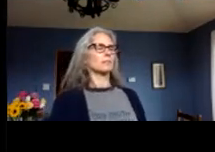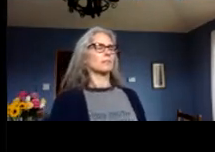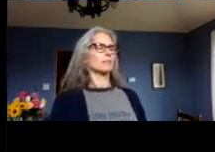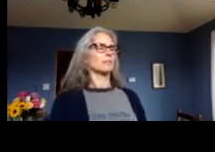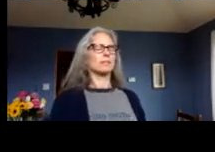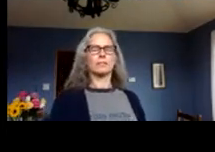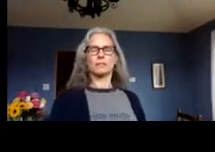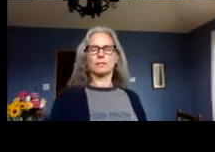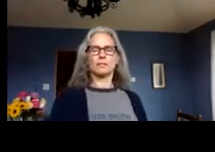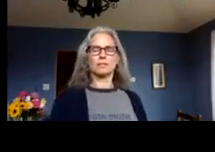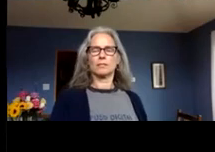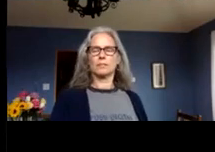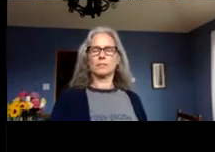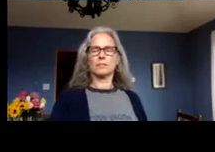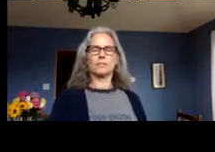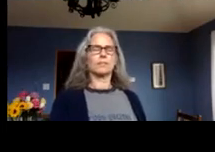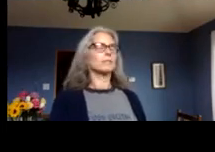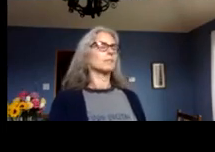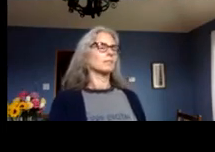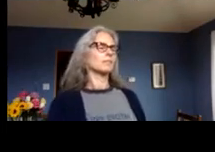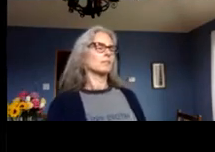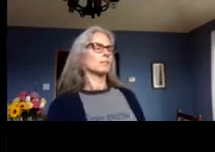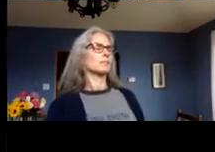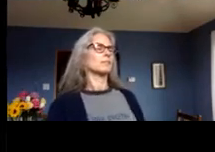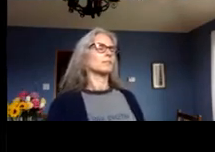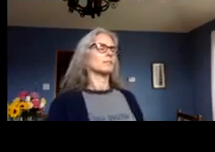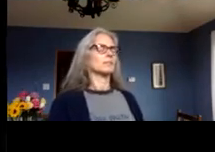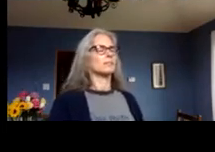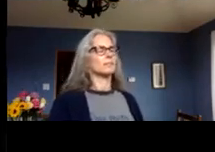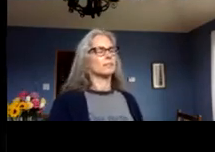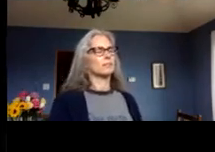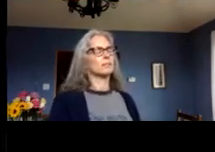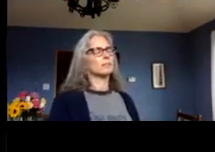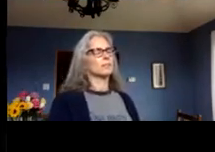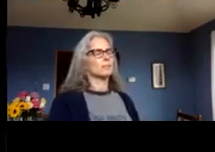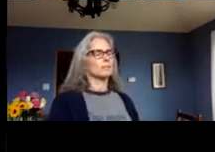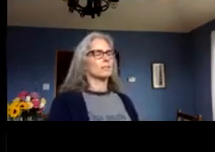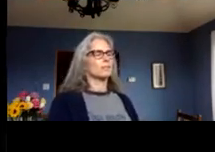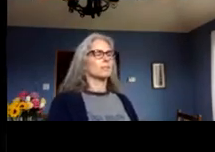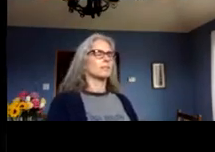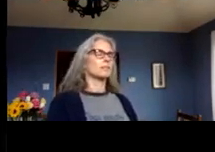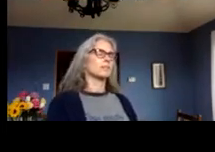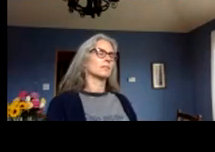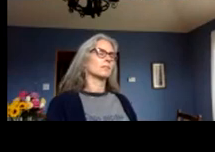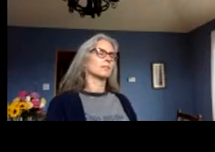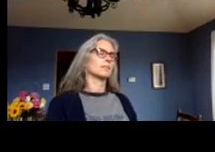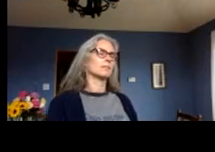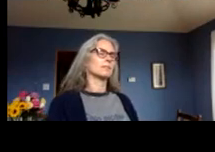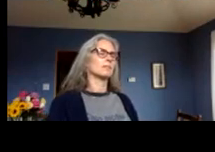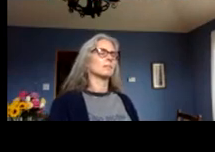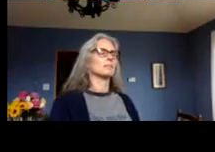called it rearrange. You can also drag and drop your topics. So I can click on the topic's